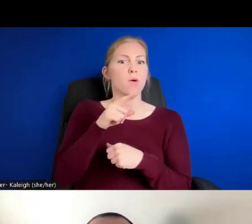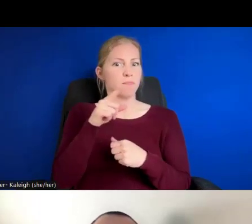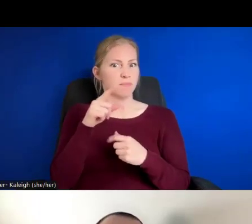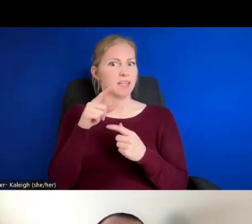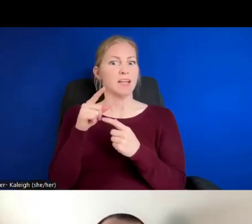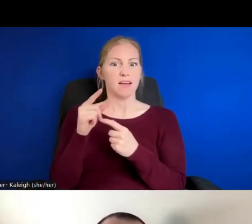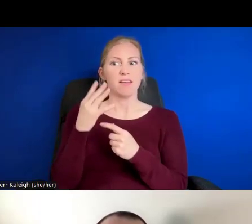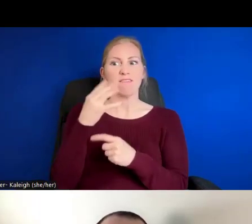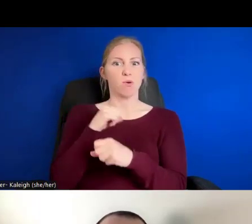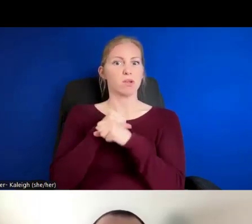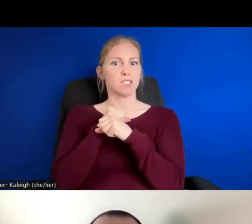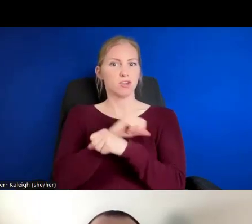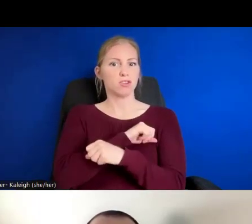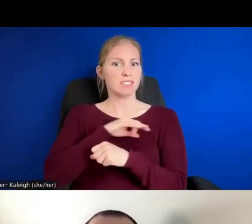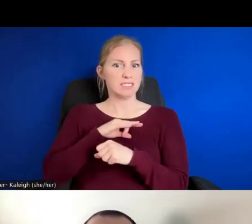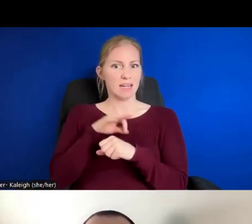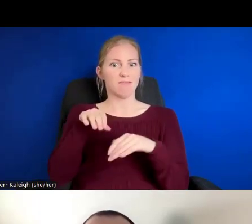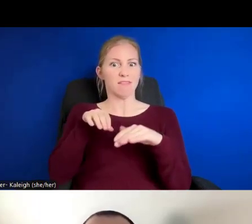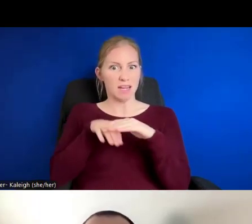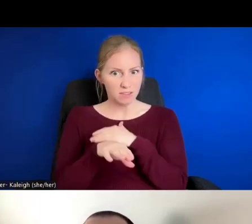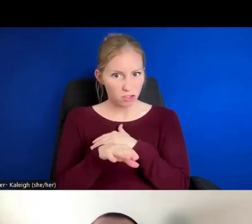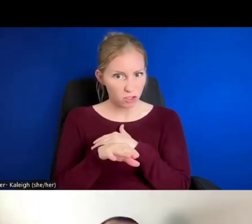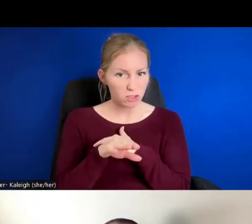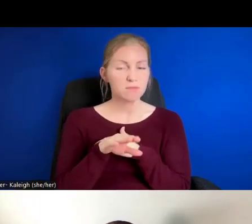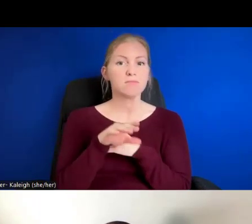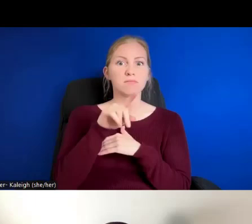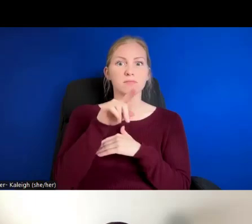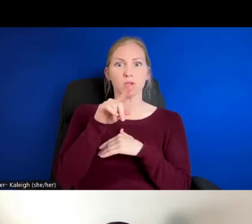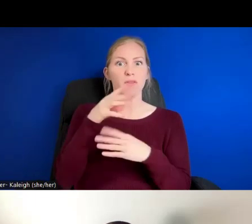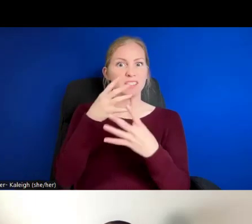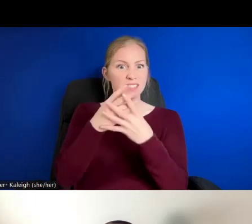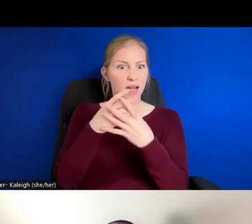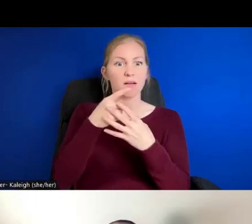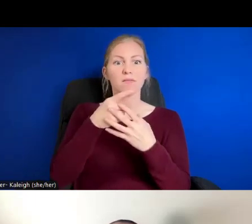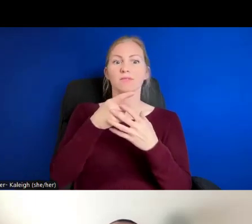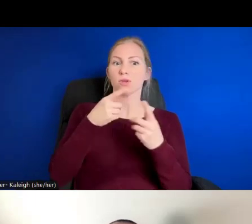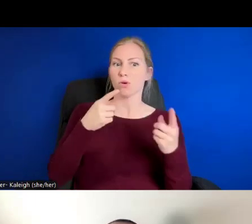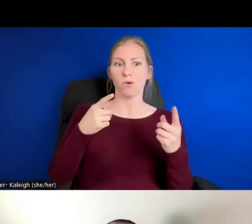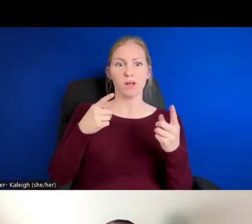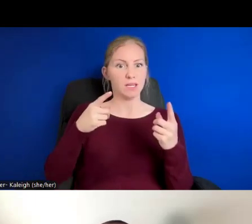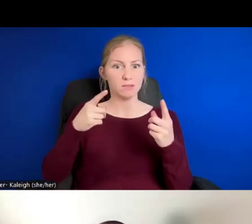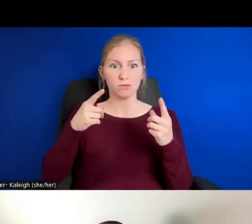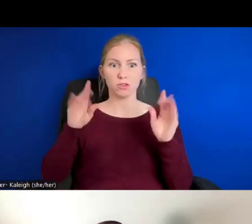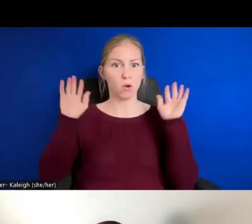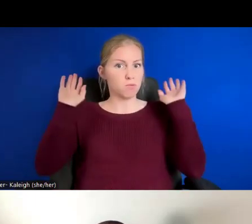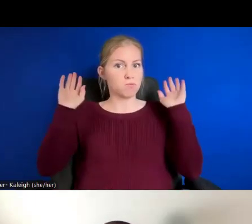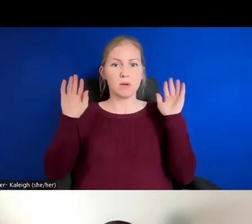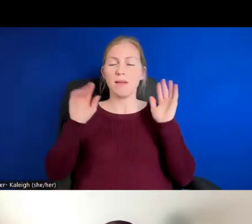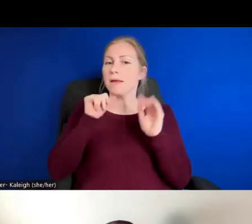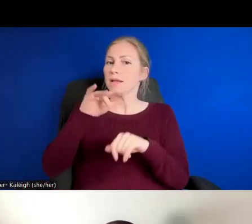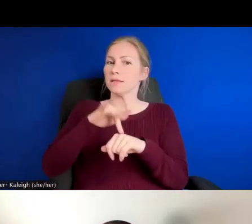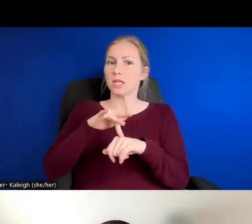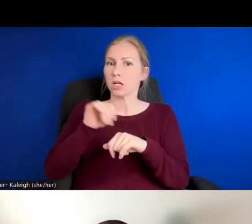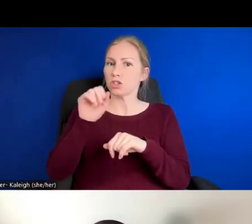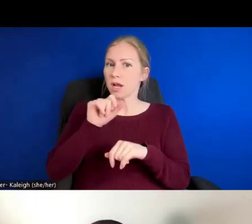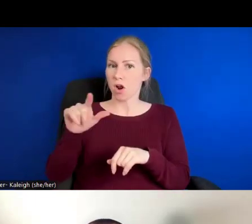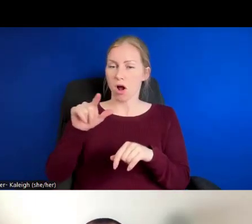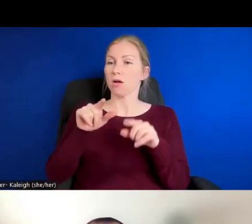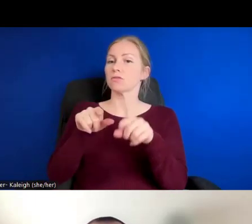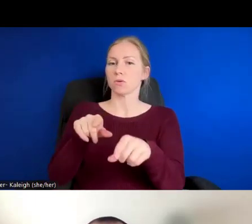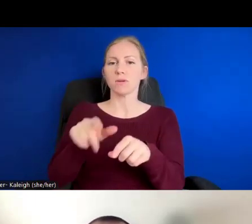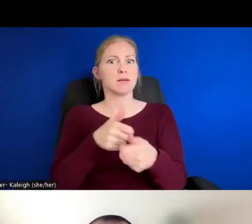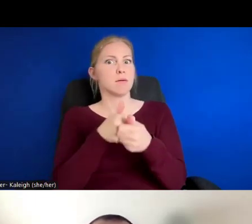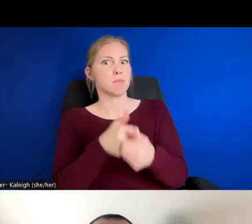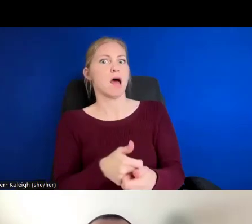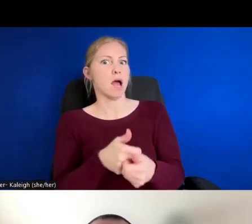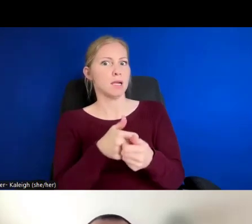gear entered his cell and stood over him without laying hands on him at all. He complied, what they would call